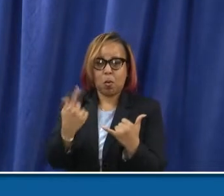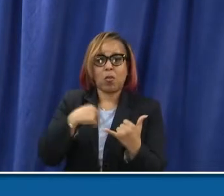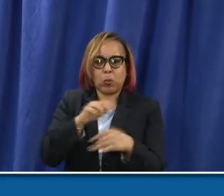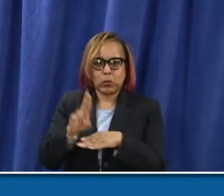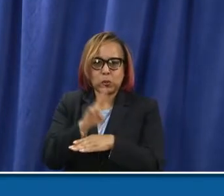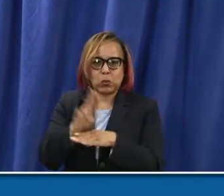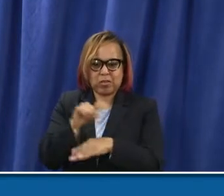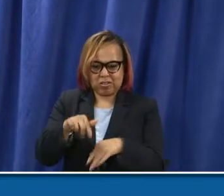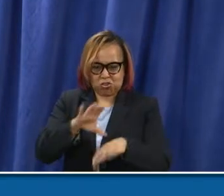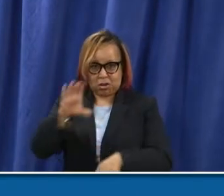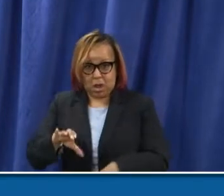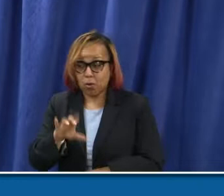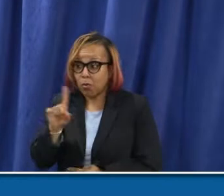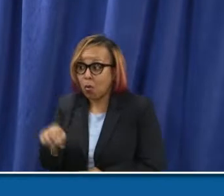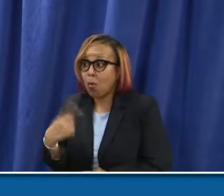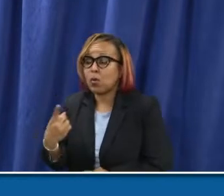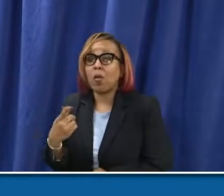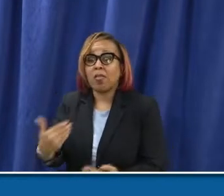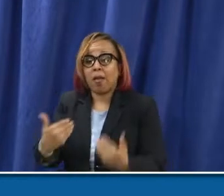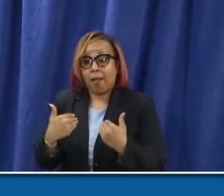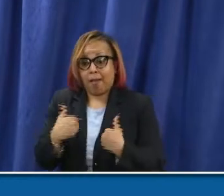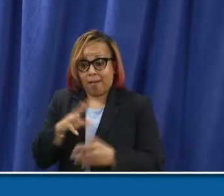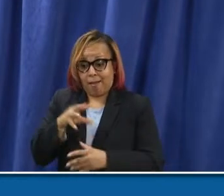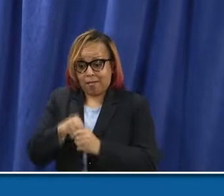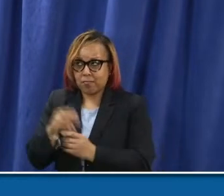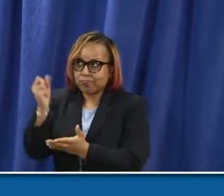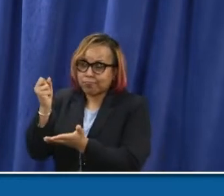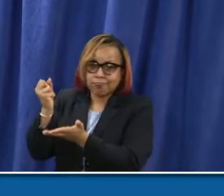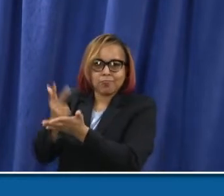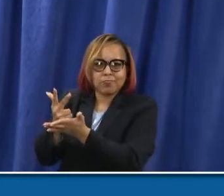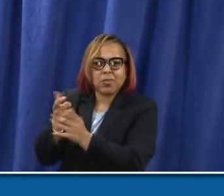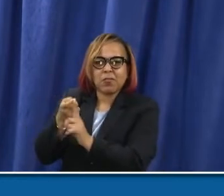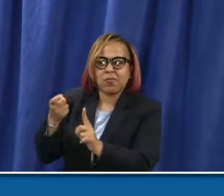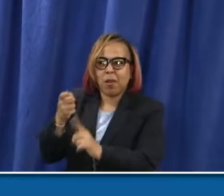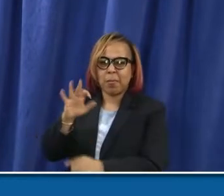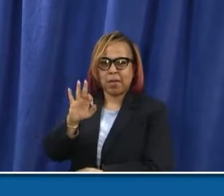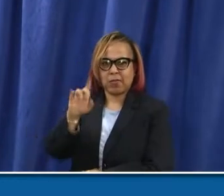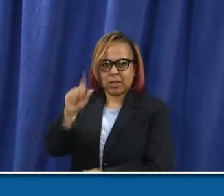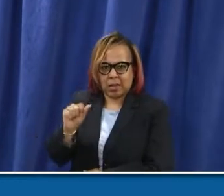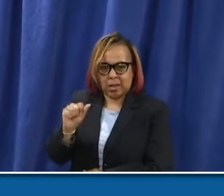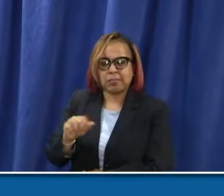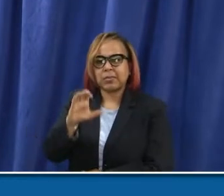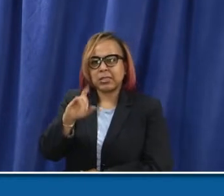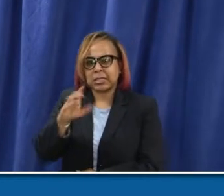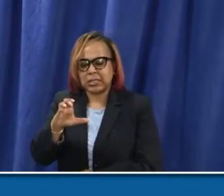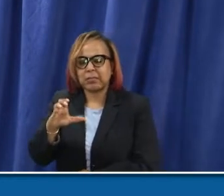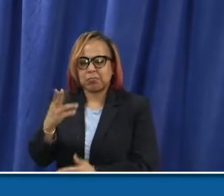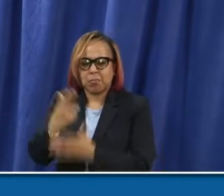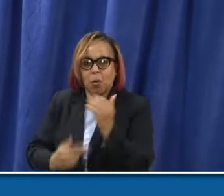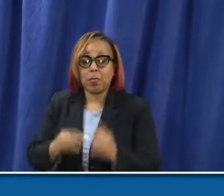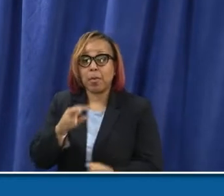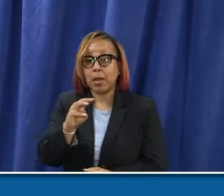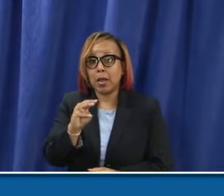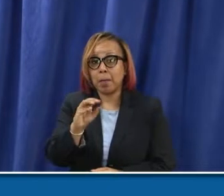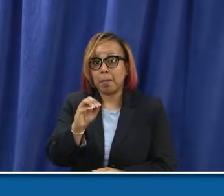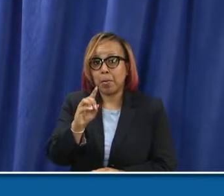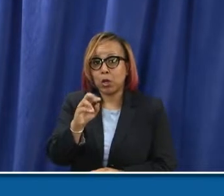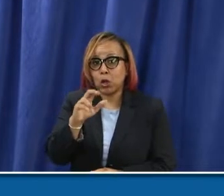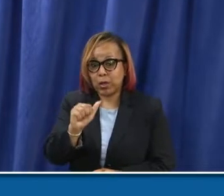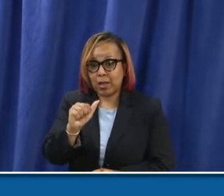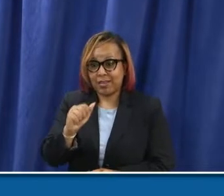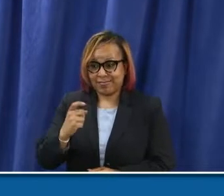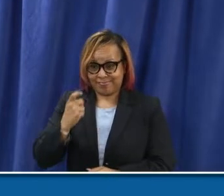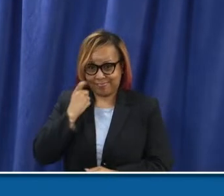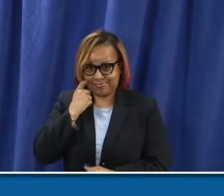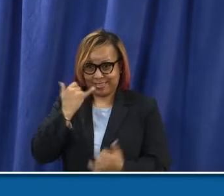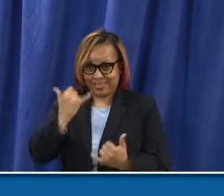are using in Chicago. It's the only one that has the authorization from the FDA and the CDC, but also the Moderna vaccine, the one that is just